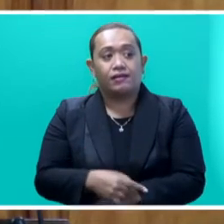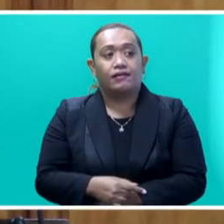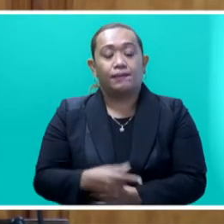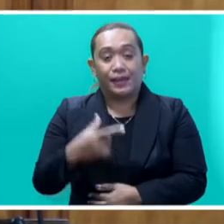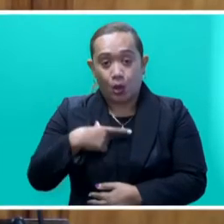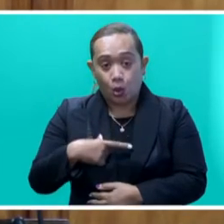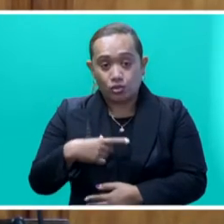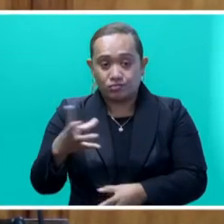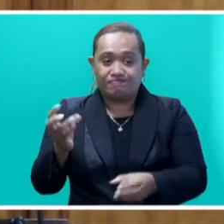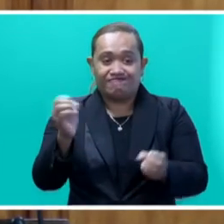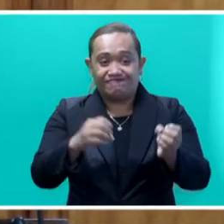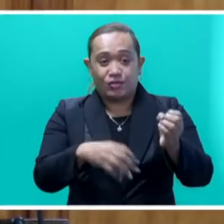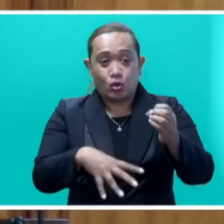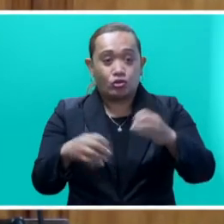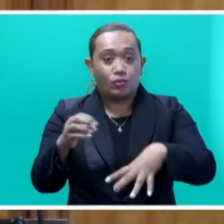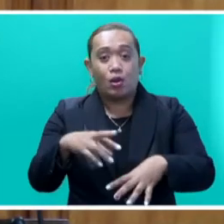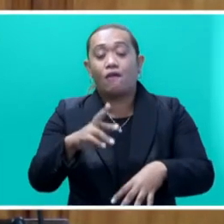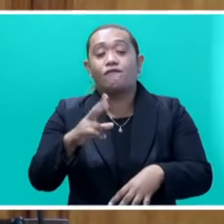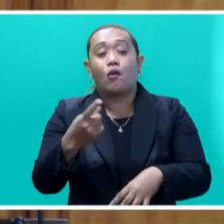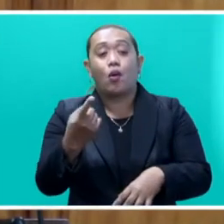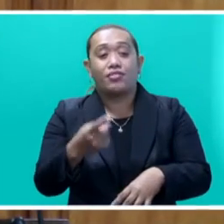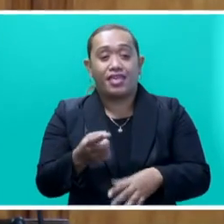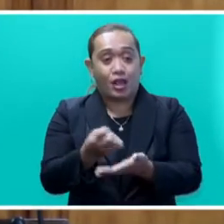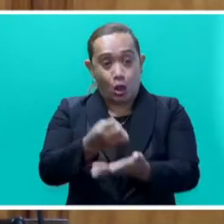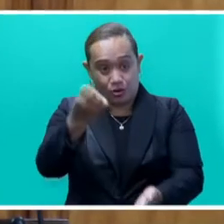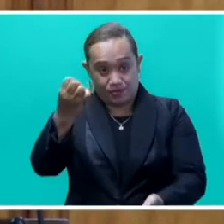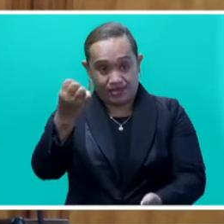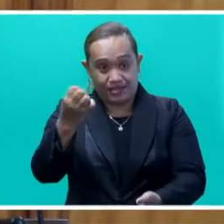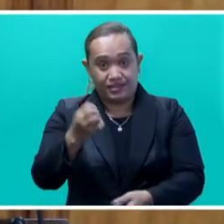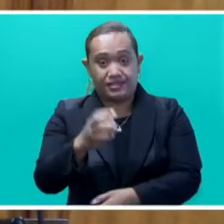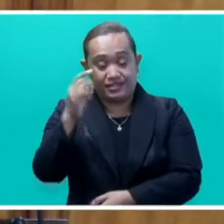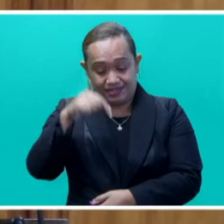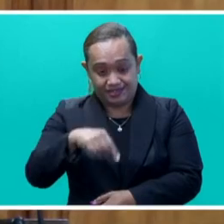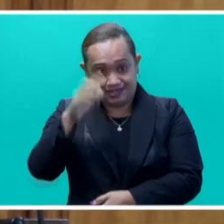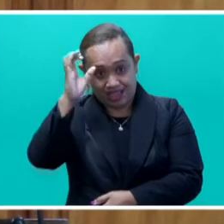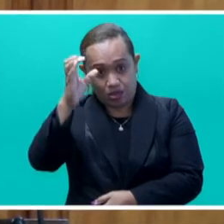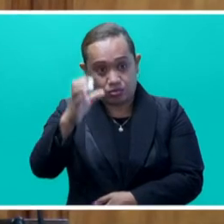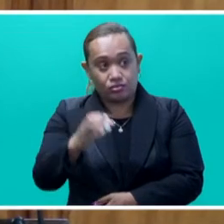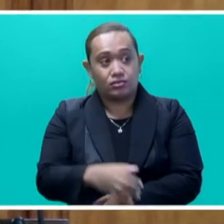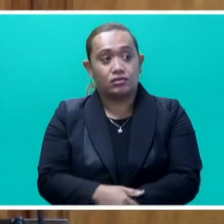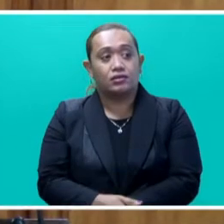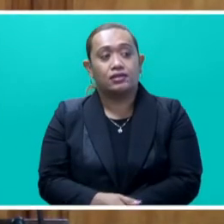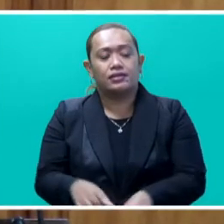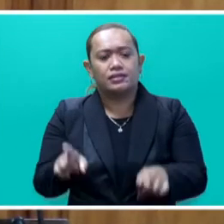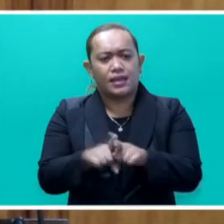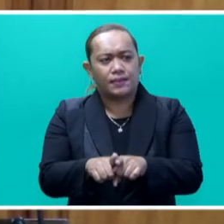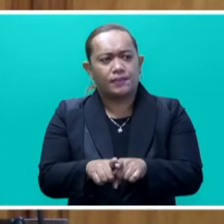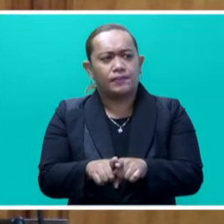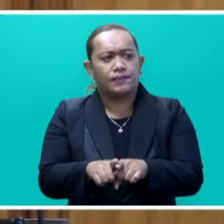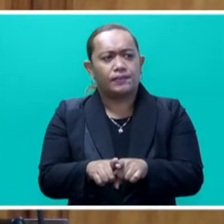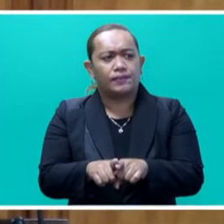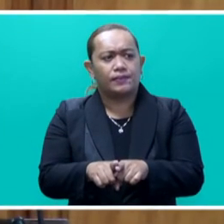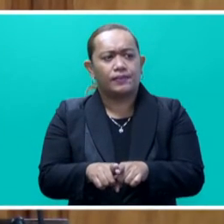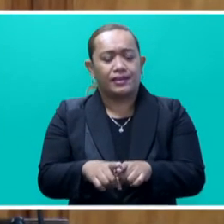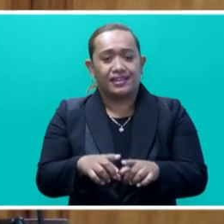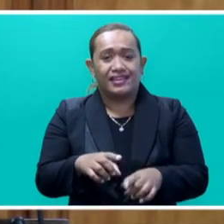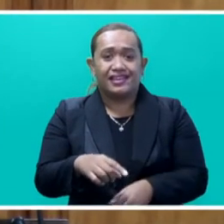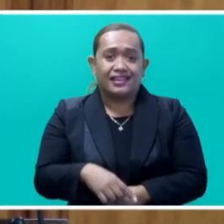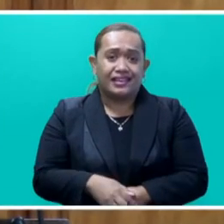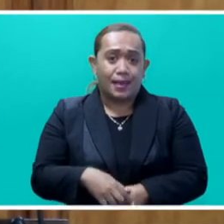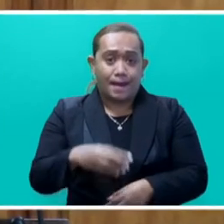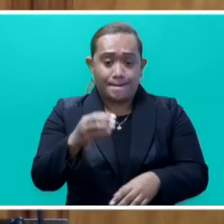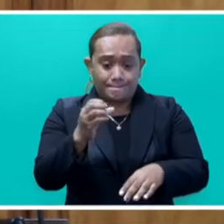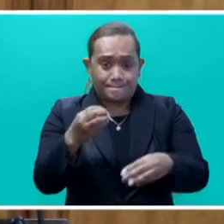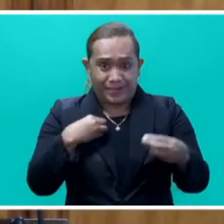country. A number have either closed or downsized. This sector needs support